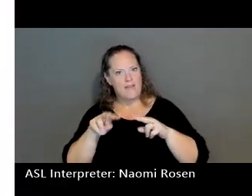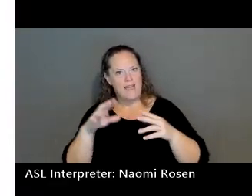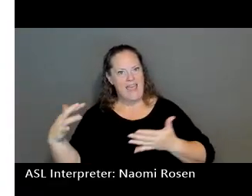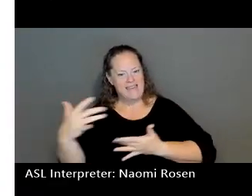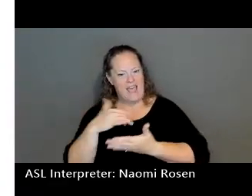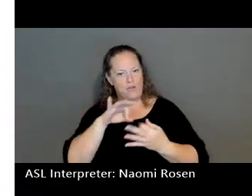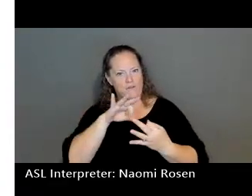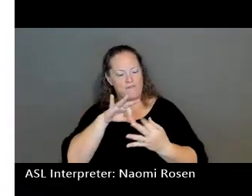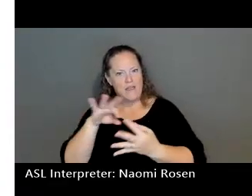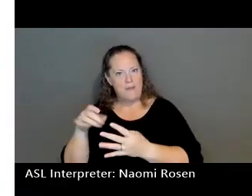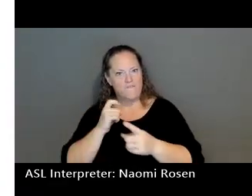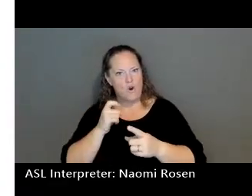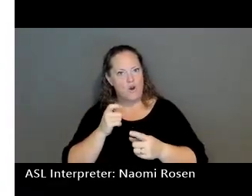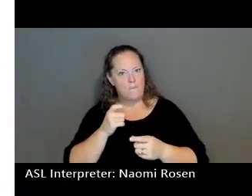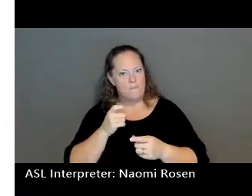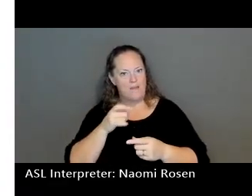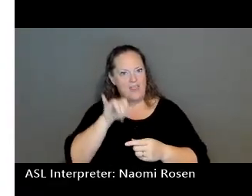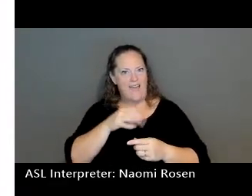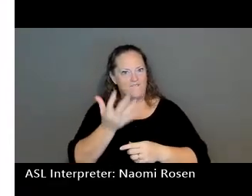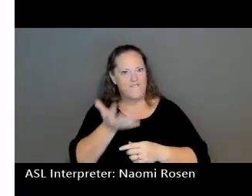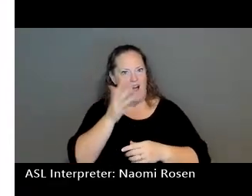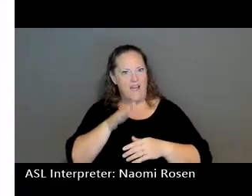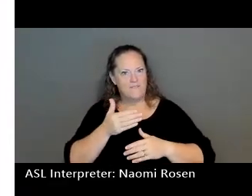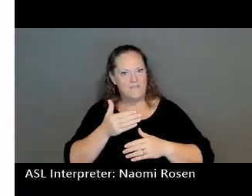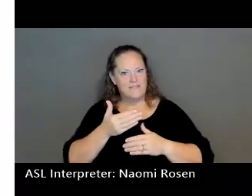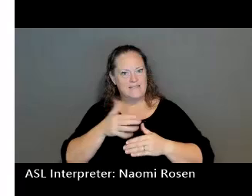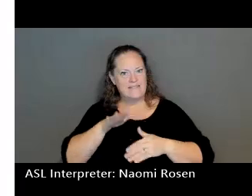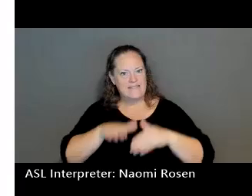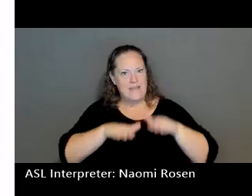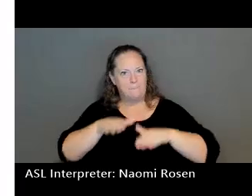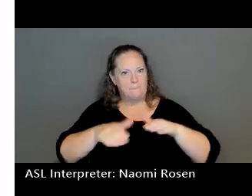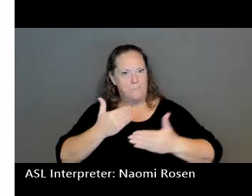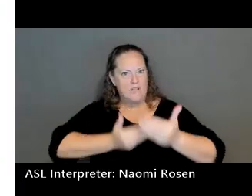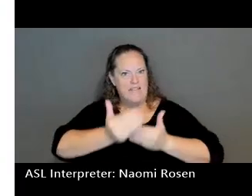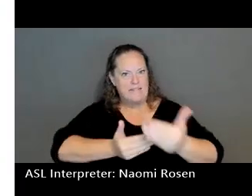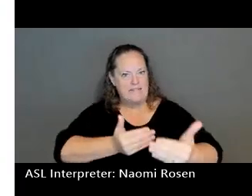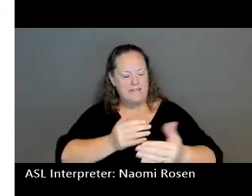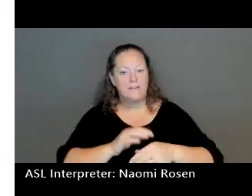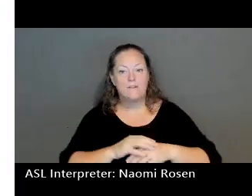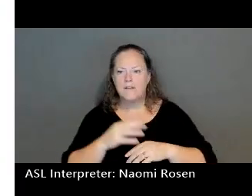whole 5-step process. To the next one, please. And